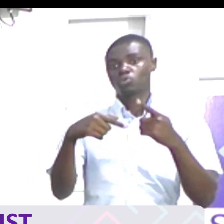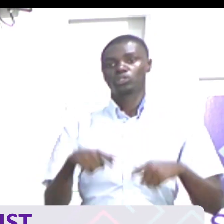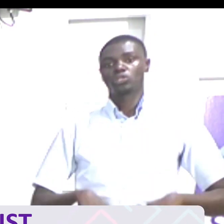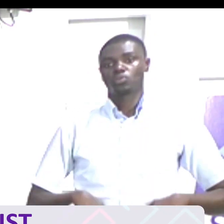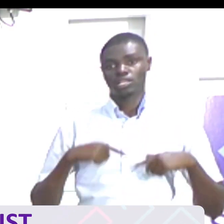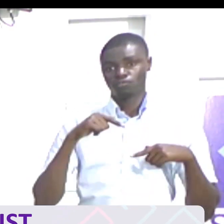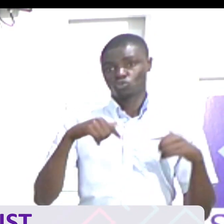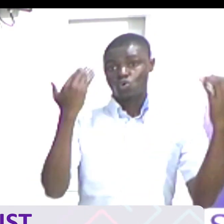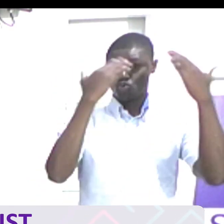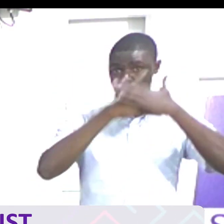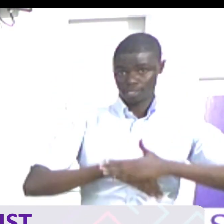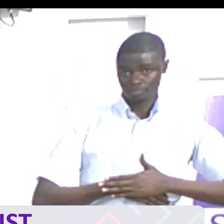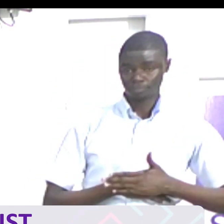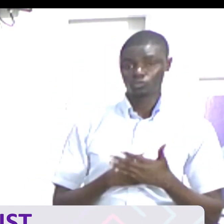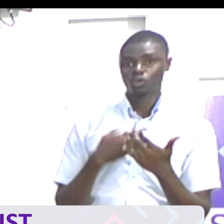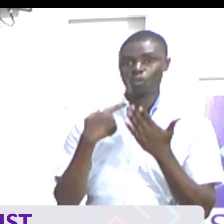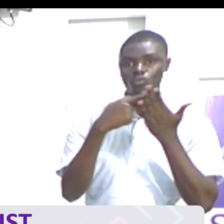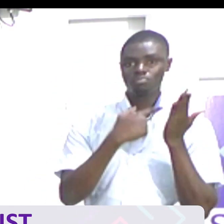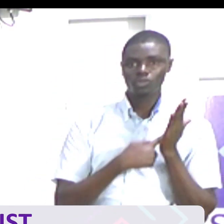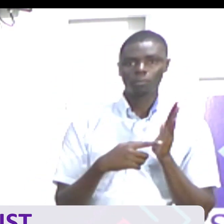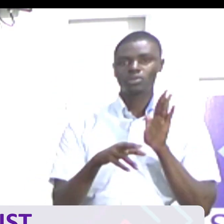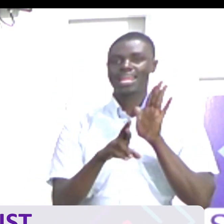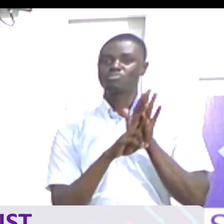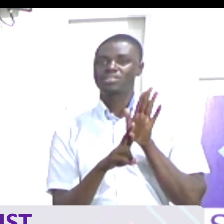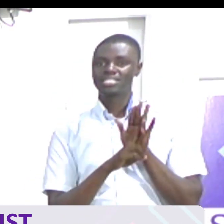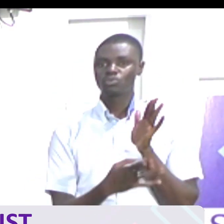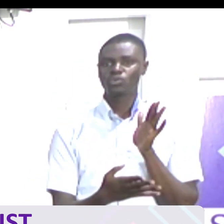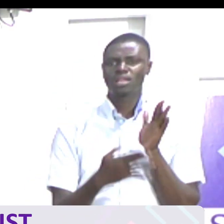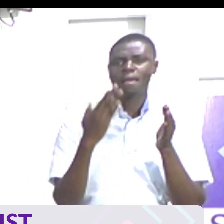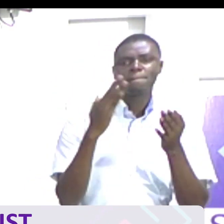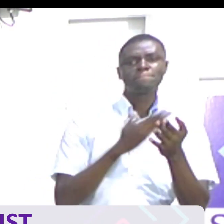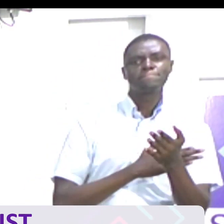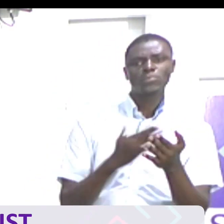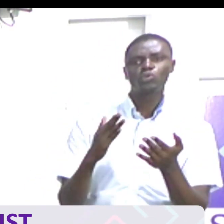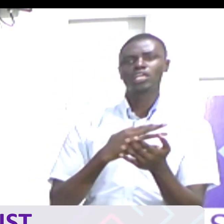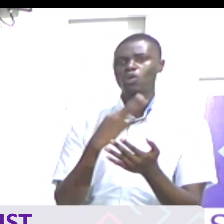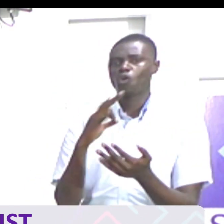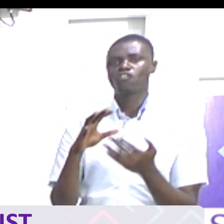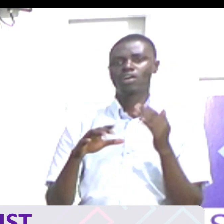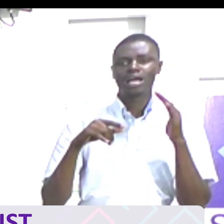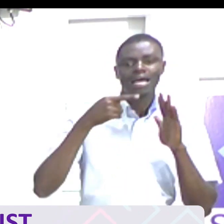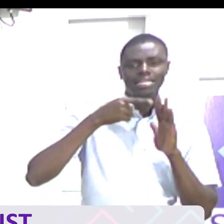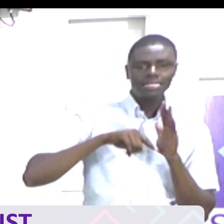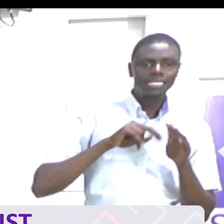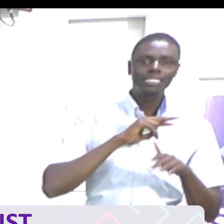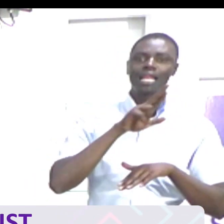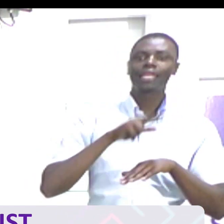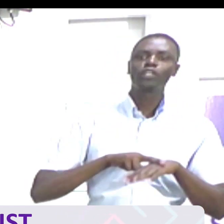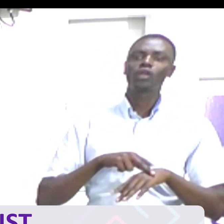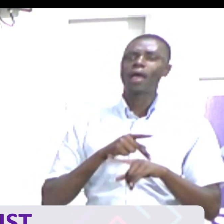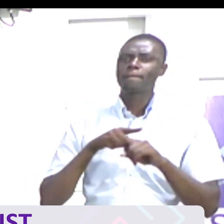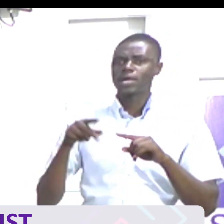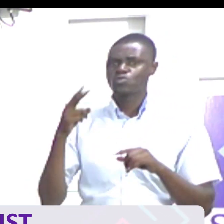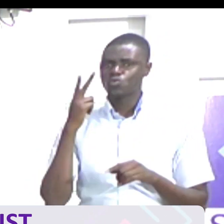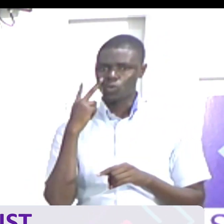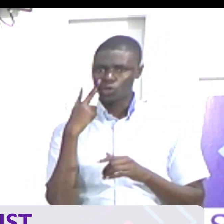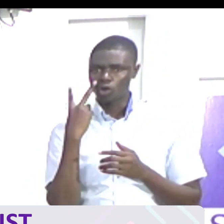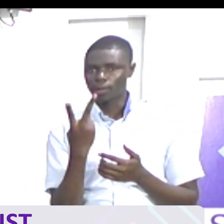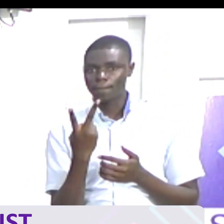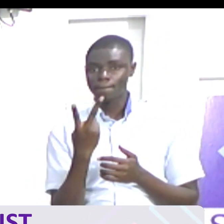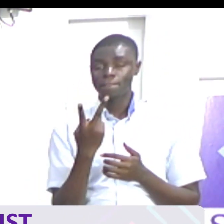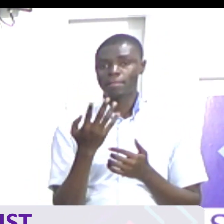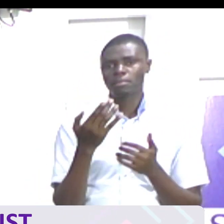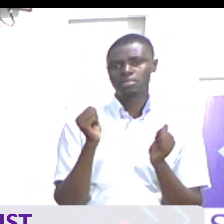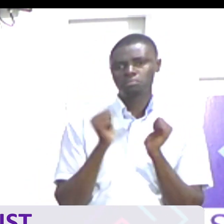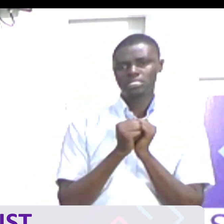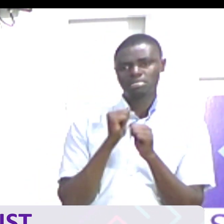example, tonight we are talking about, we are representing the, music aspect of the drill music, the drill nation. Yes. But when you see how, maybe